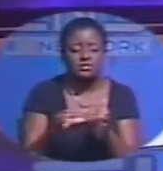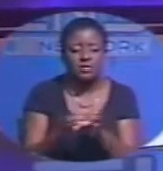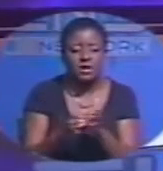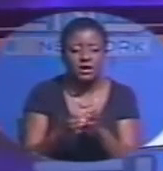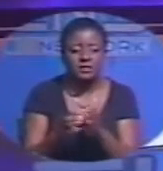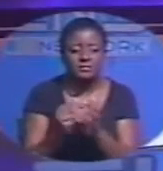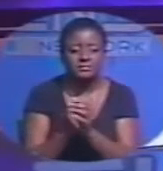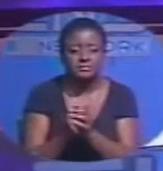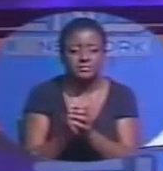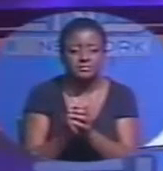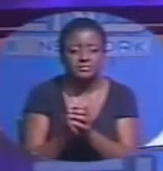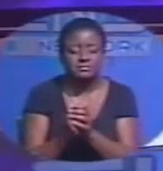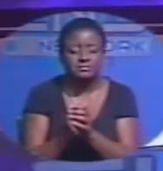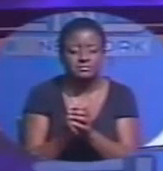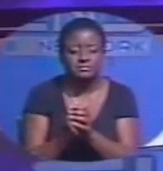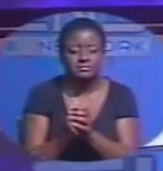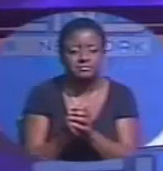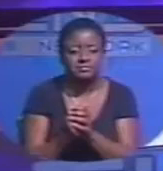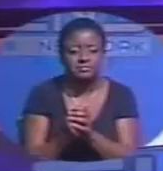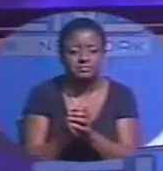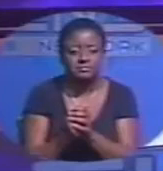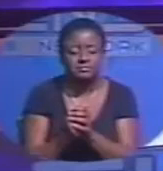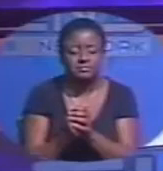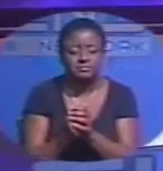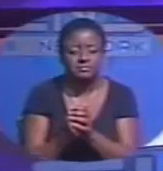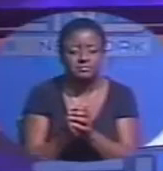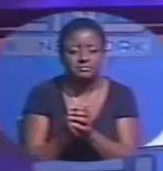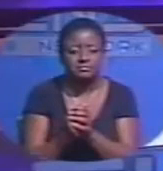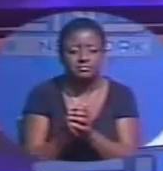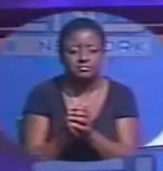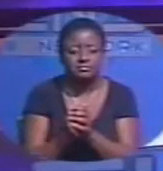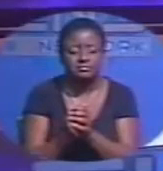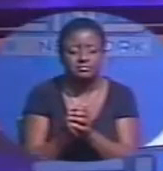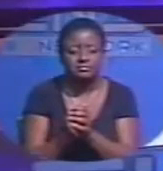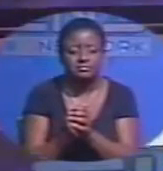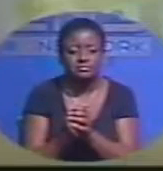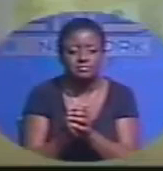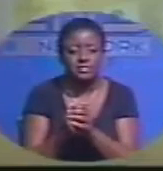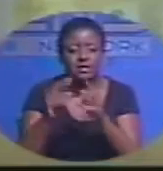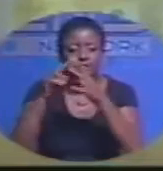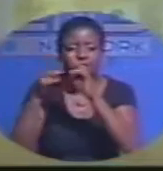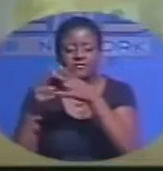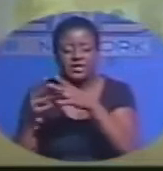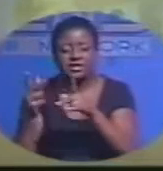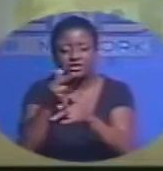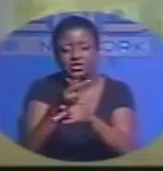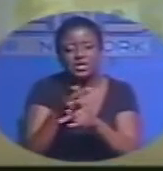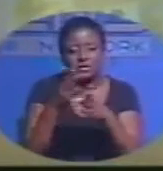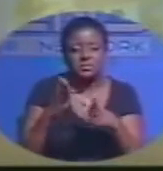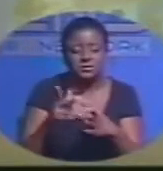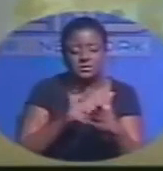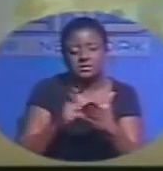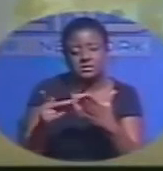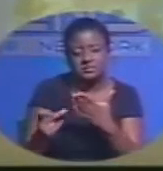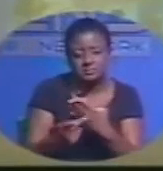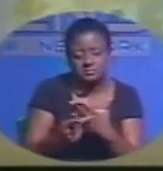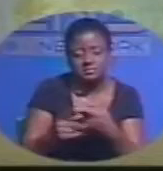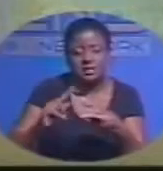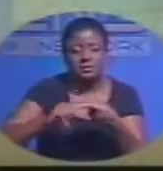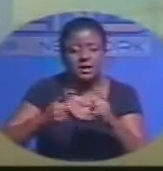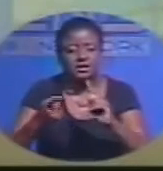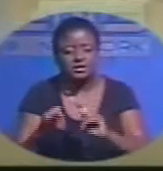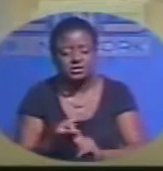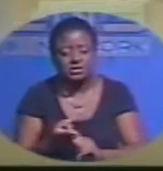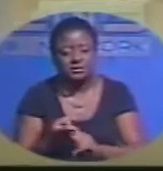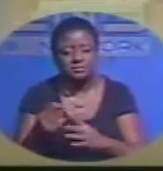area which has its share of crime. Furin Kiri has that story. The Village Keepers Initiative is a partnership between religious leaders,